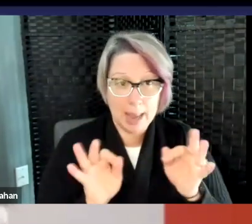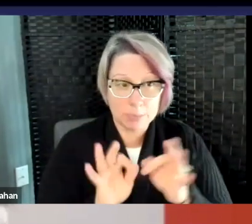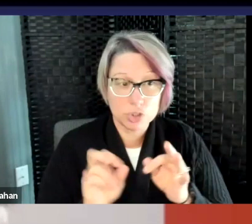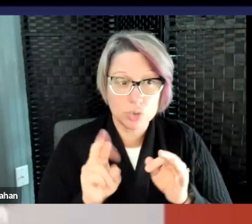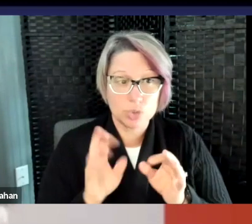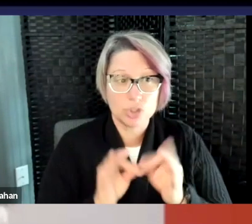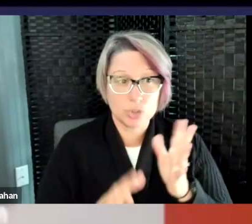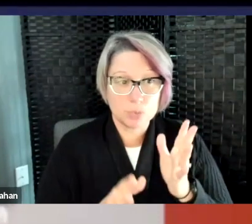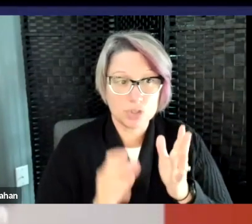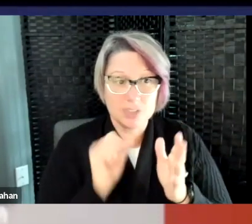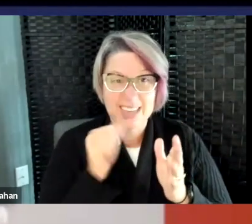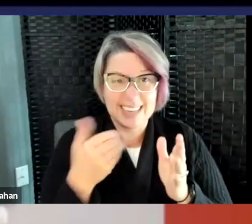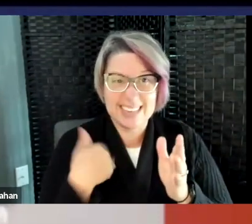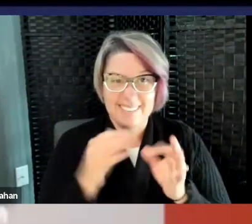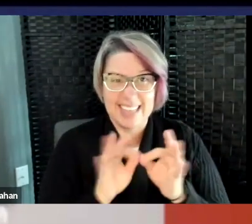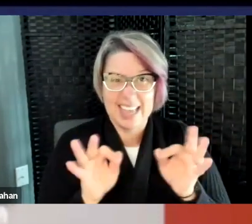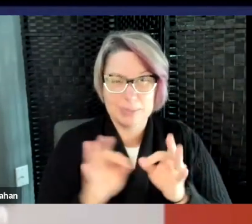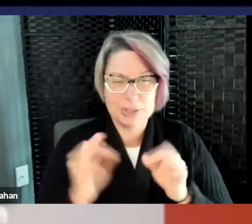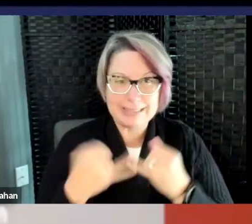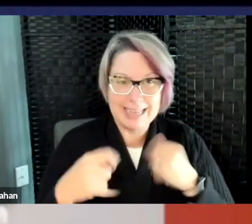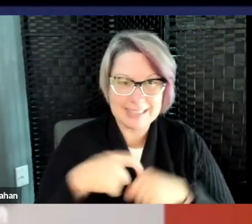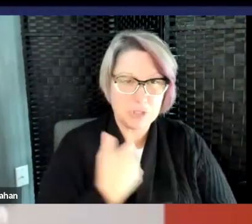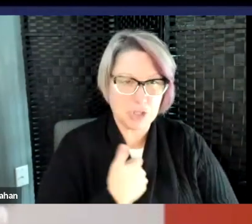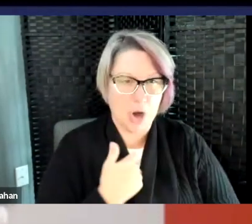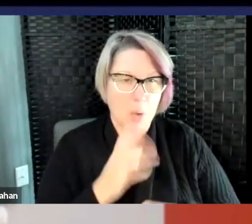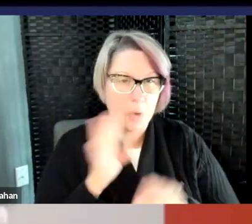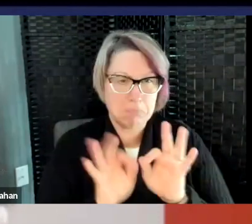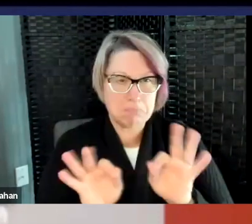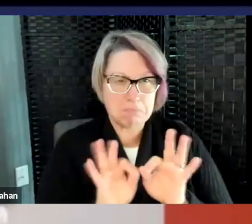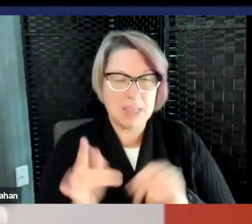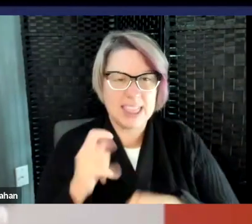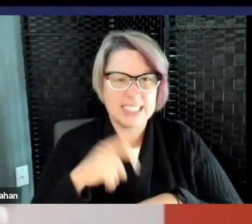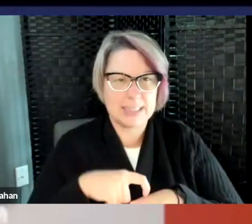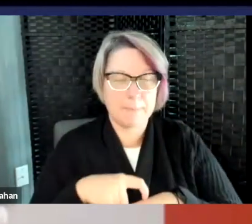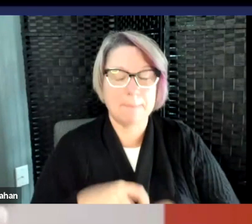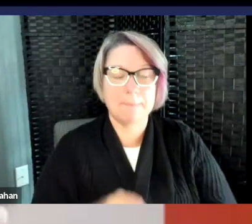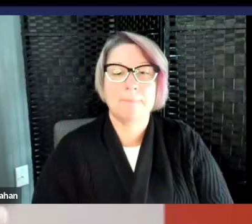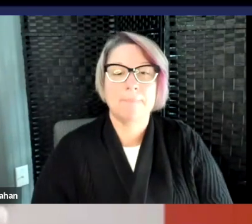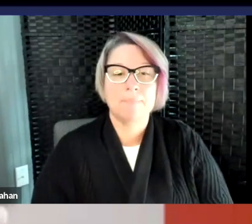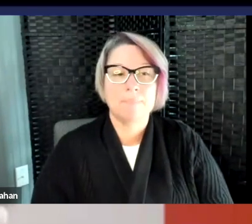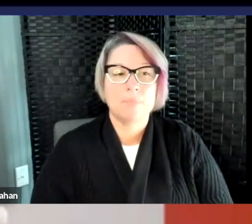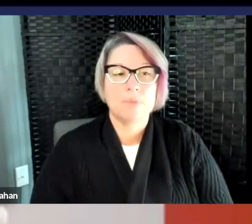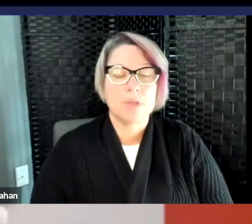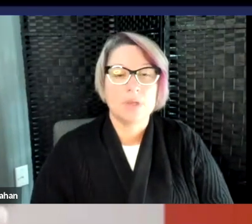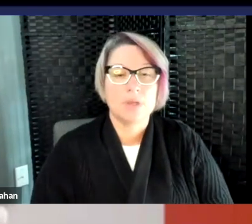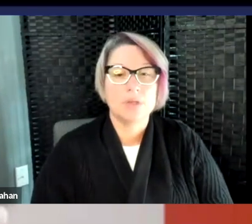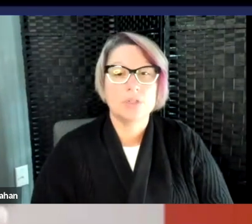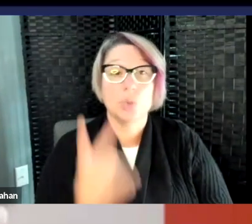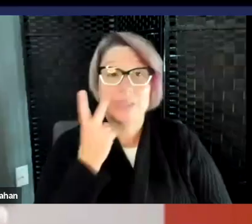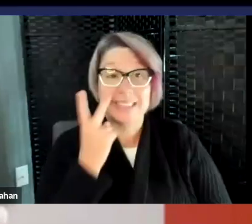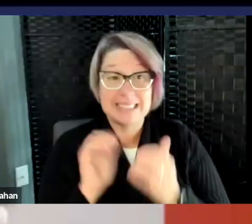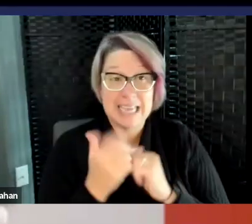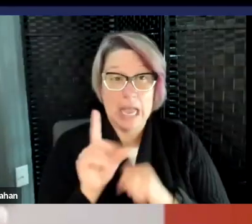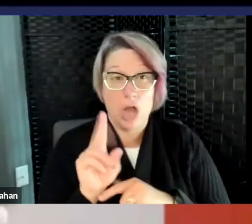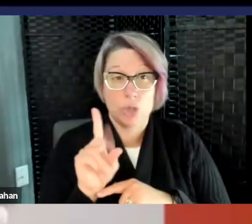didn't have the words up last time. I'm sorry, but they will be up this time. All right. So let's get back and see how Dude does this